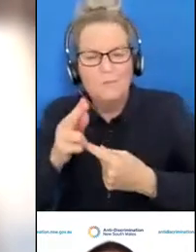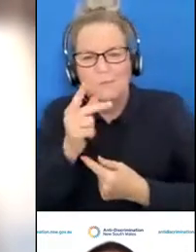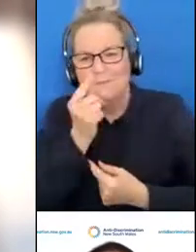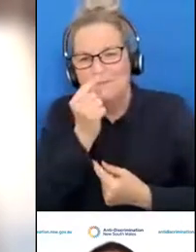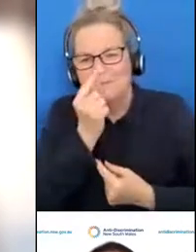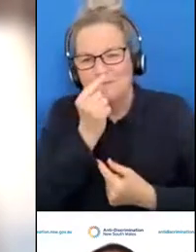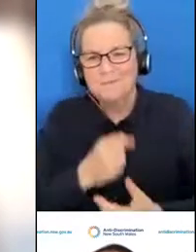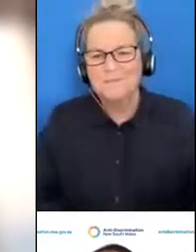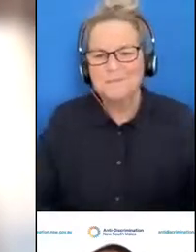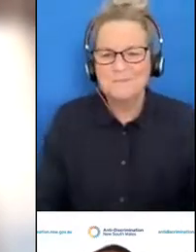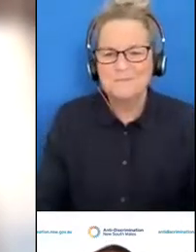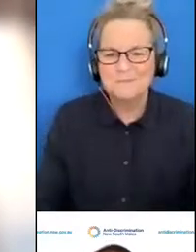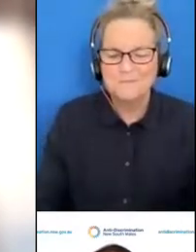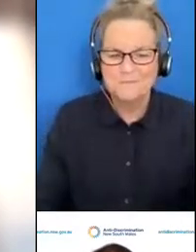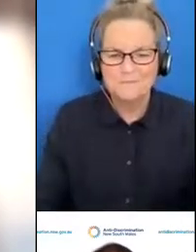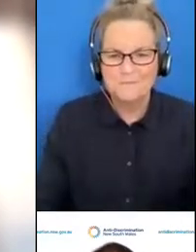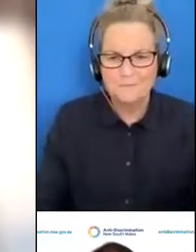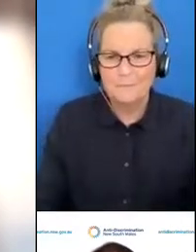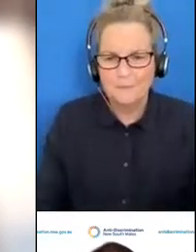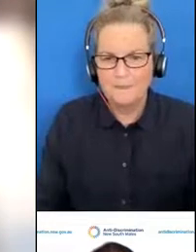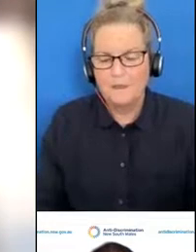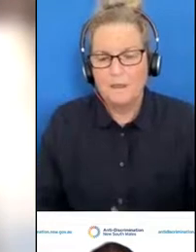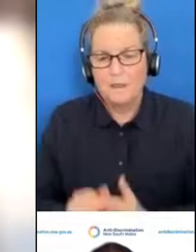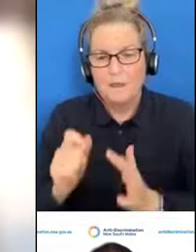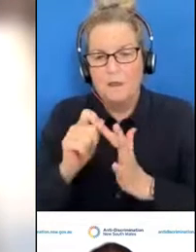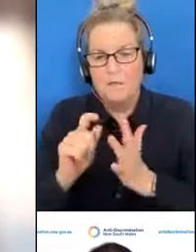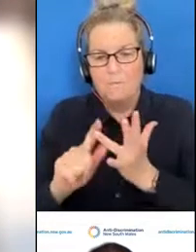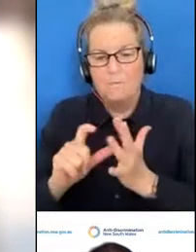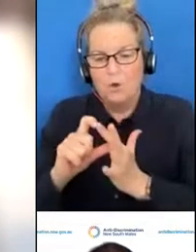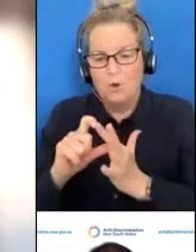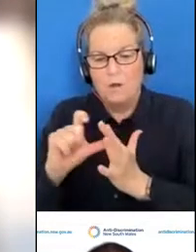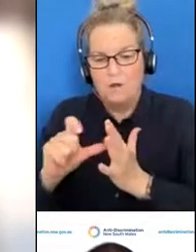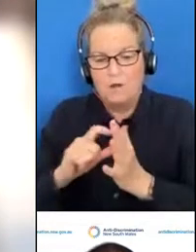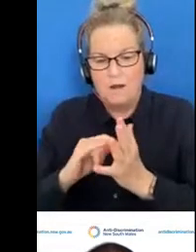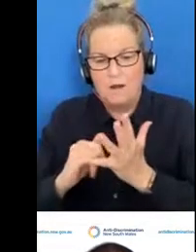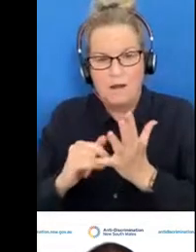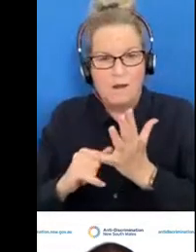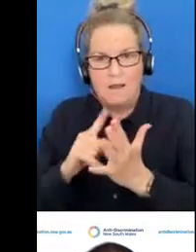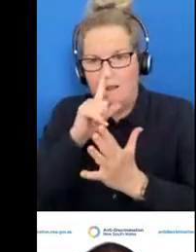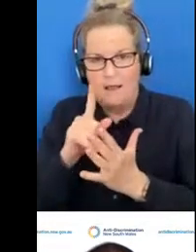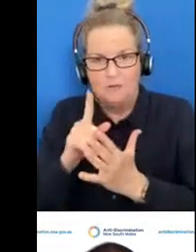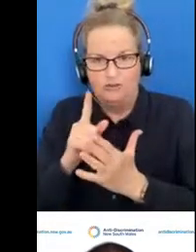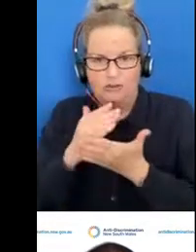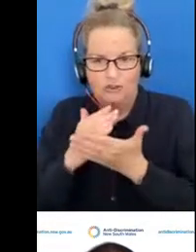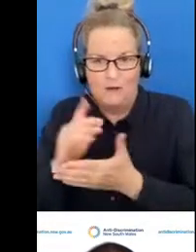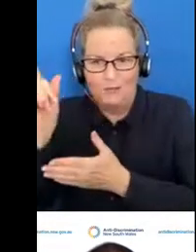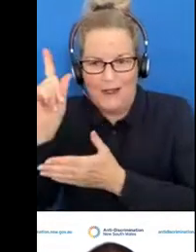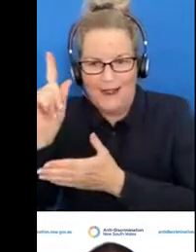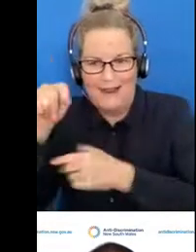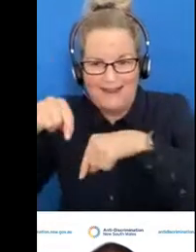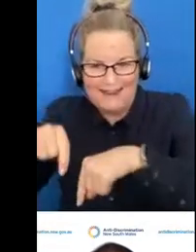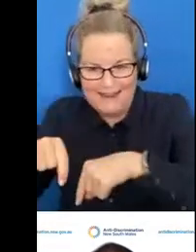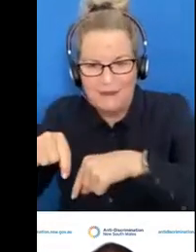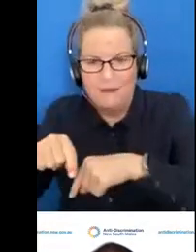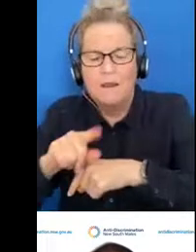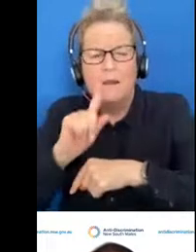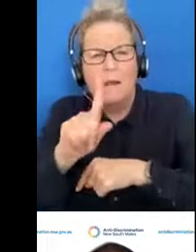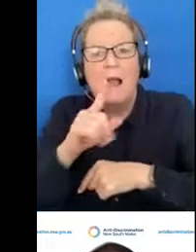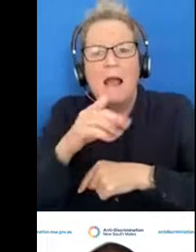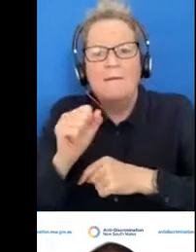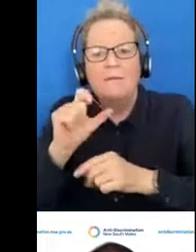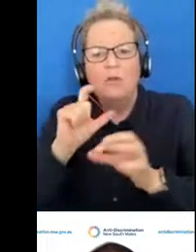We won't be able to share with you the podcasts at this launch, but you'll be able to access it on our website and on the QR codes that